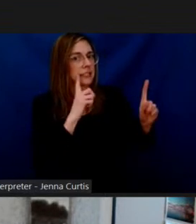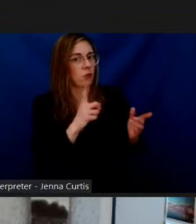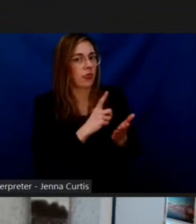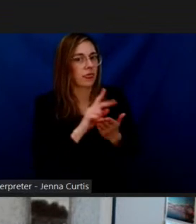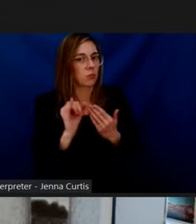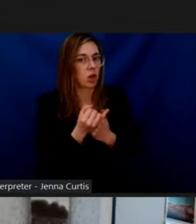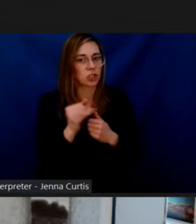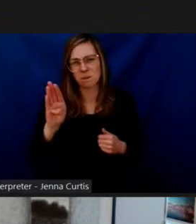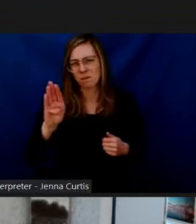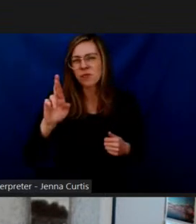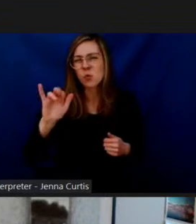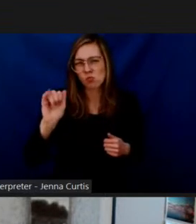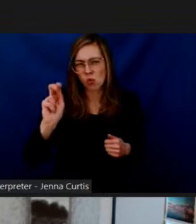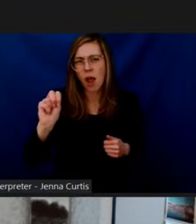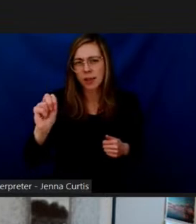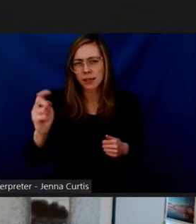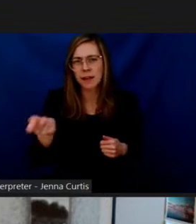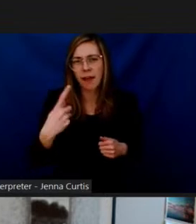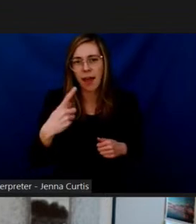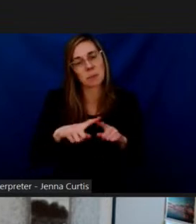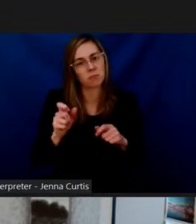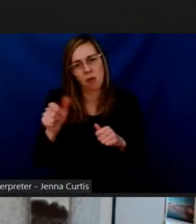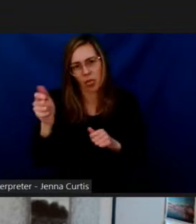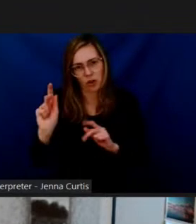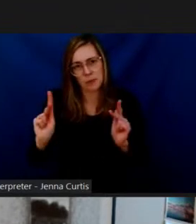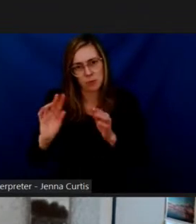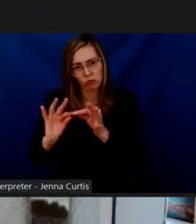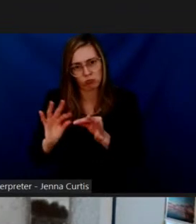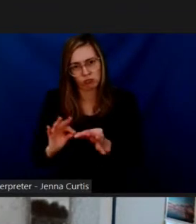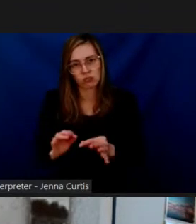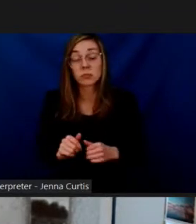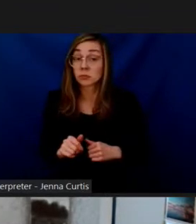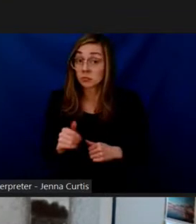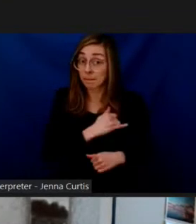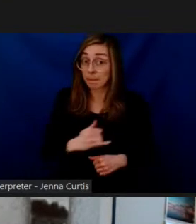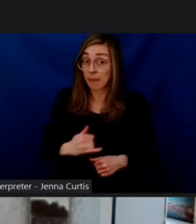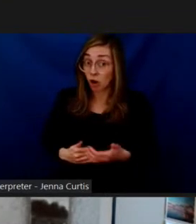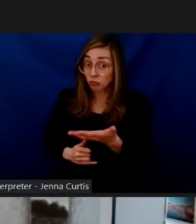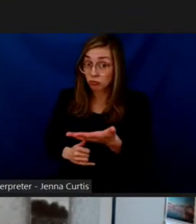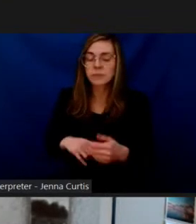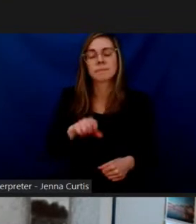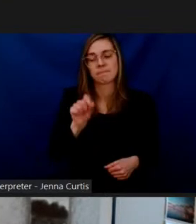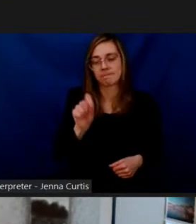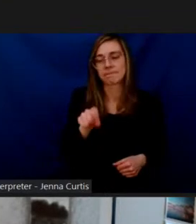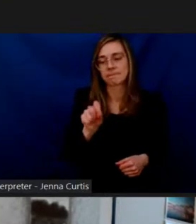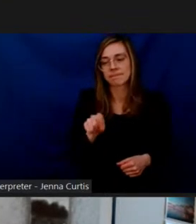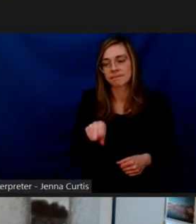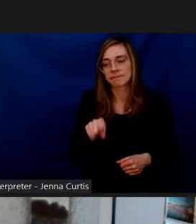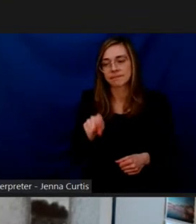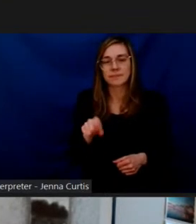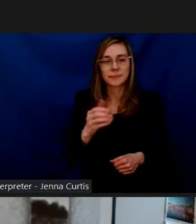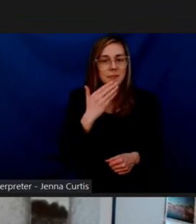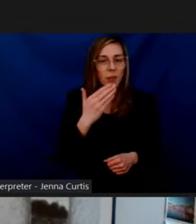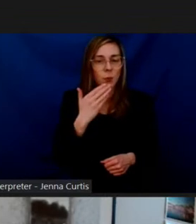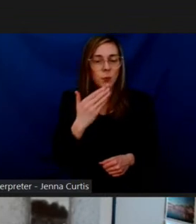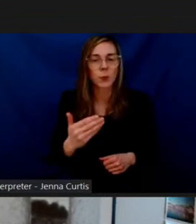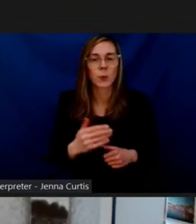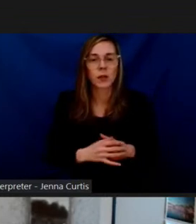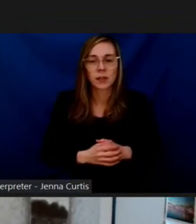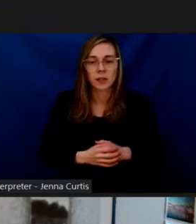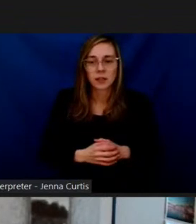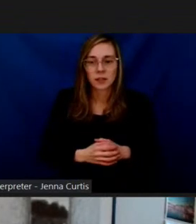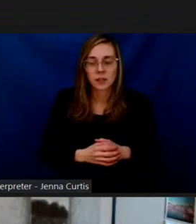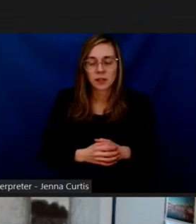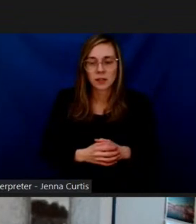by numerous other folks. Mayor, do you want to answer that one? Yeah, I do. And thank you for that. And